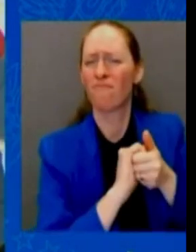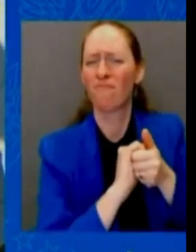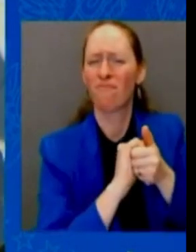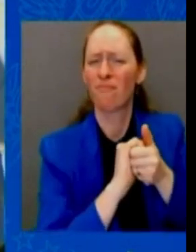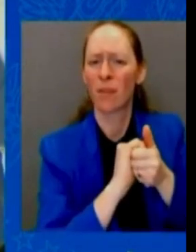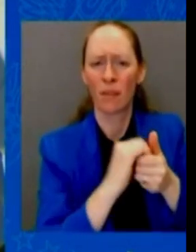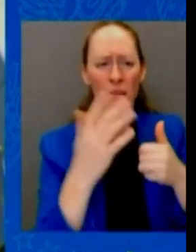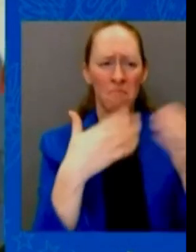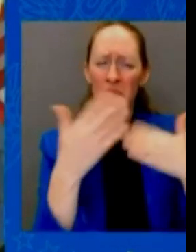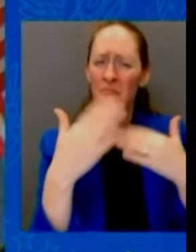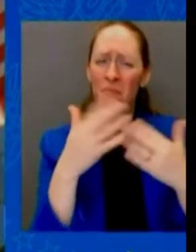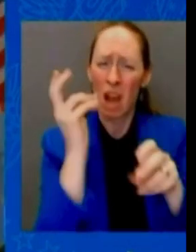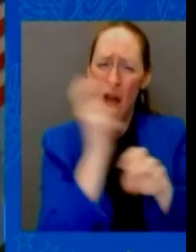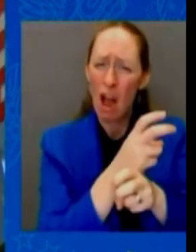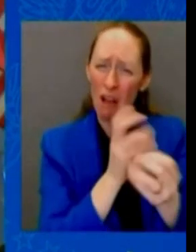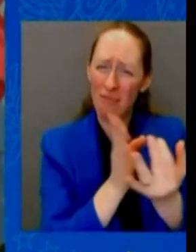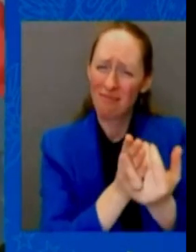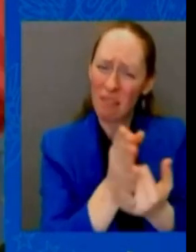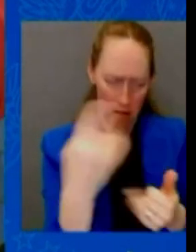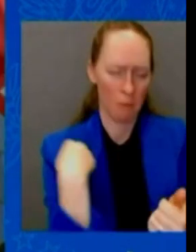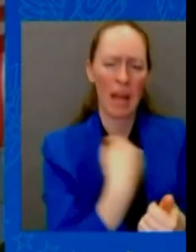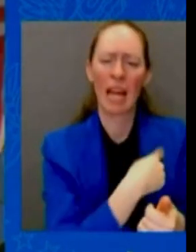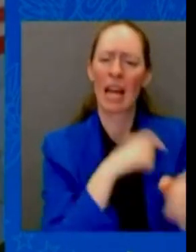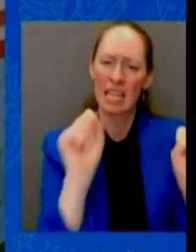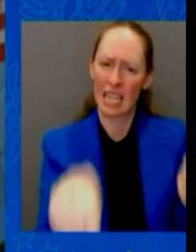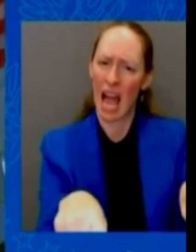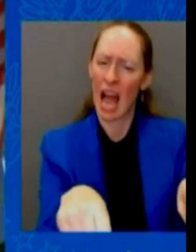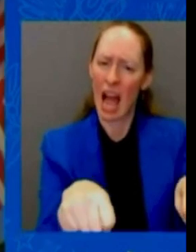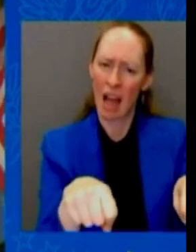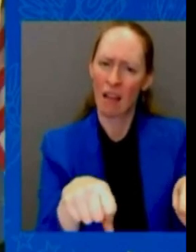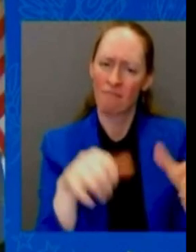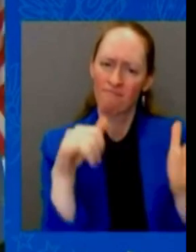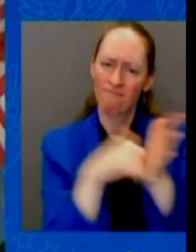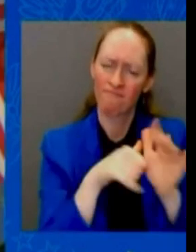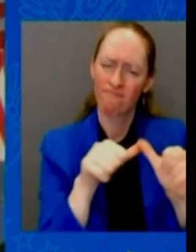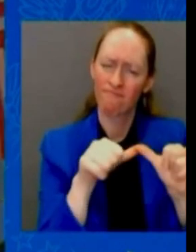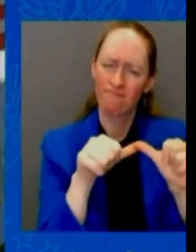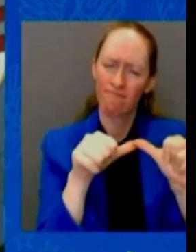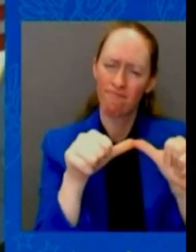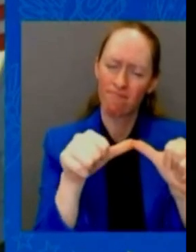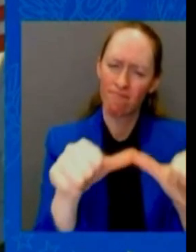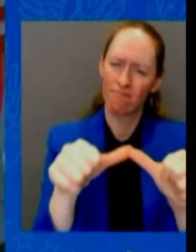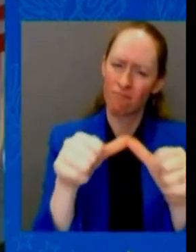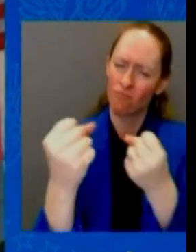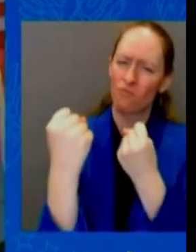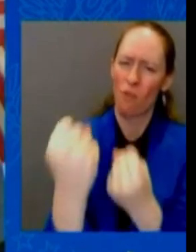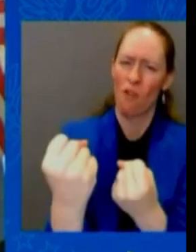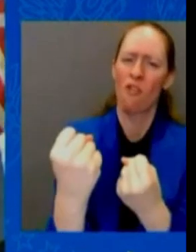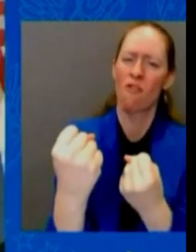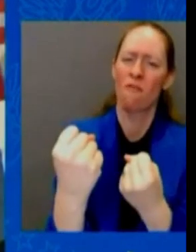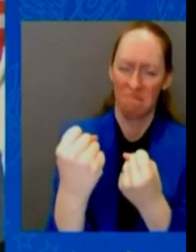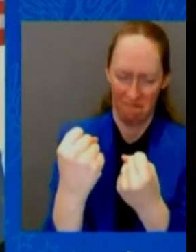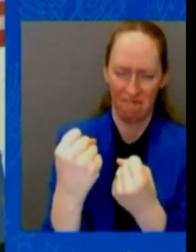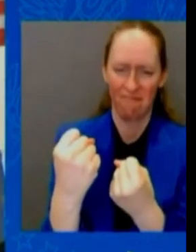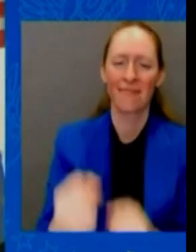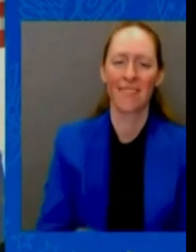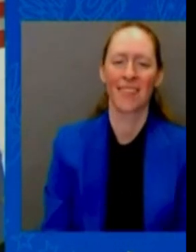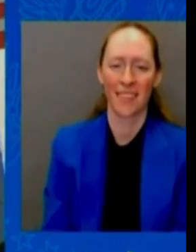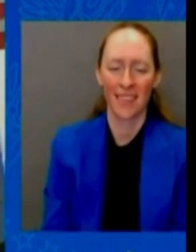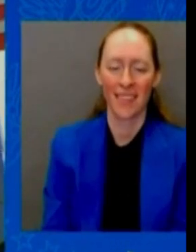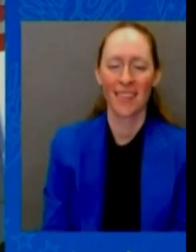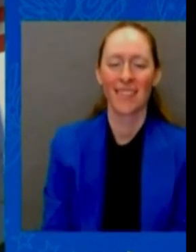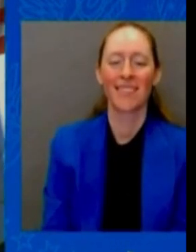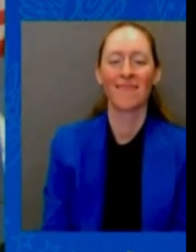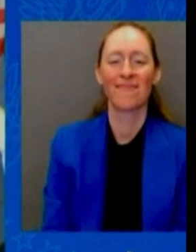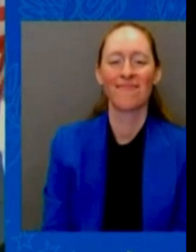have, confident in our shared capacity, sustained by the strength of our shared values,